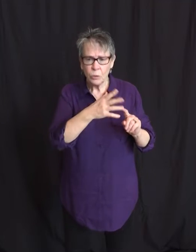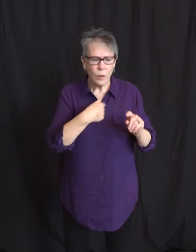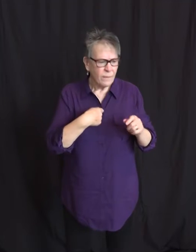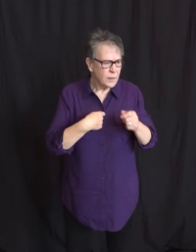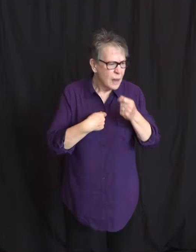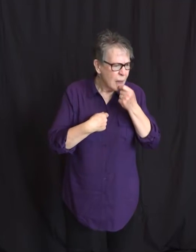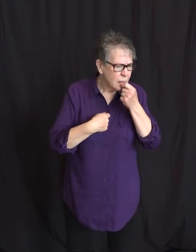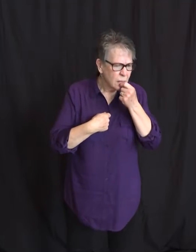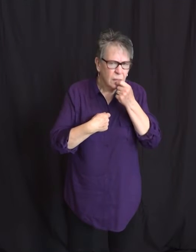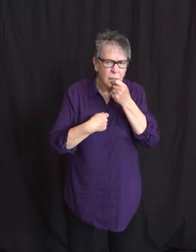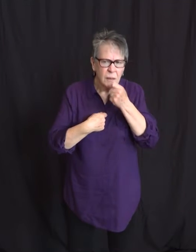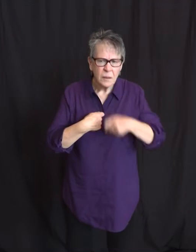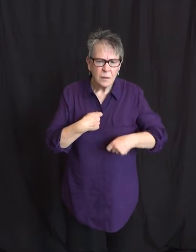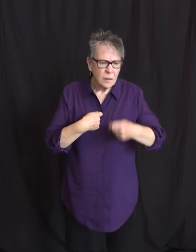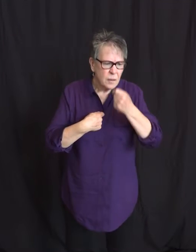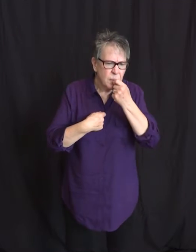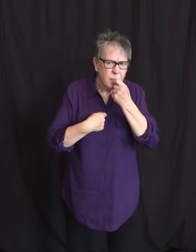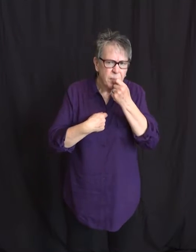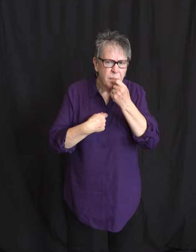do. Here we go.